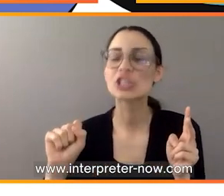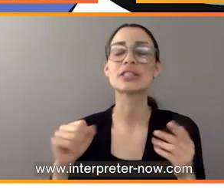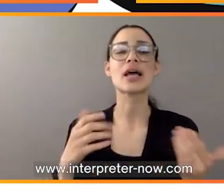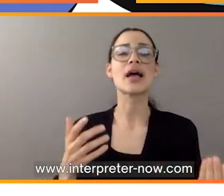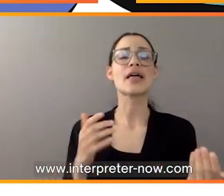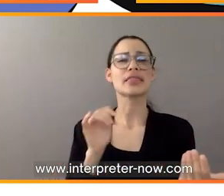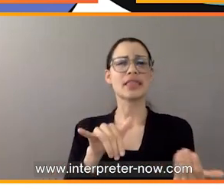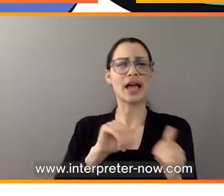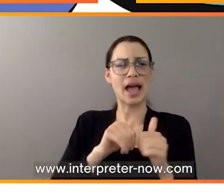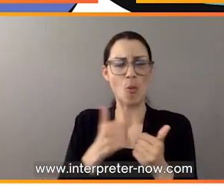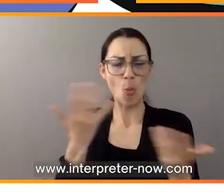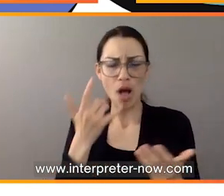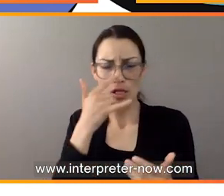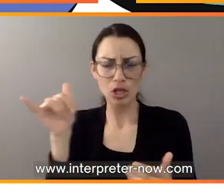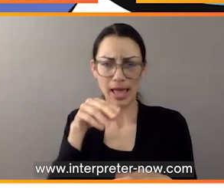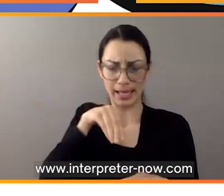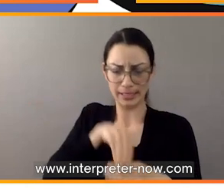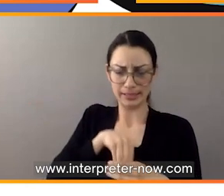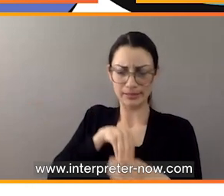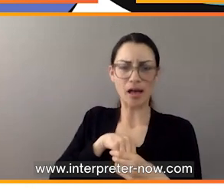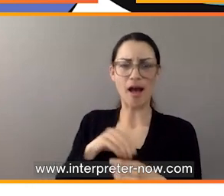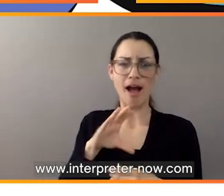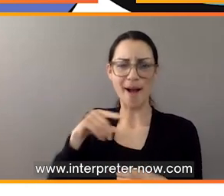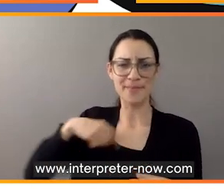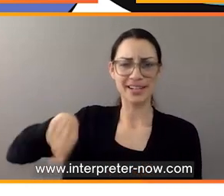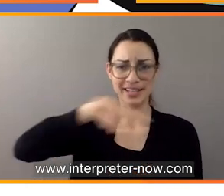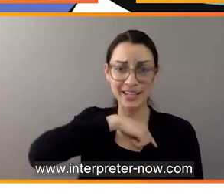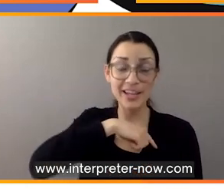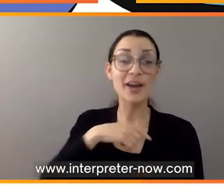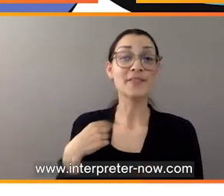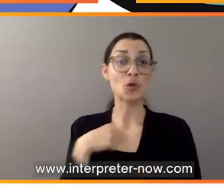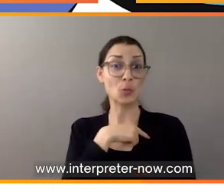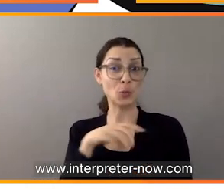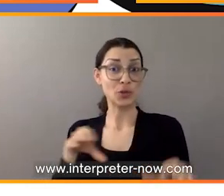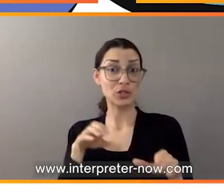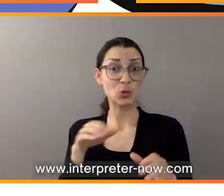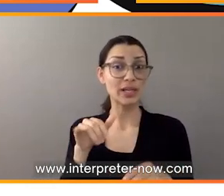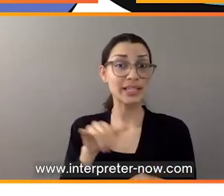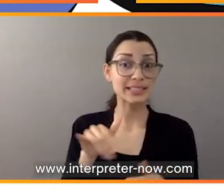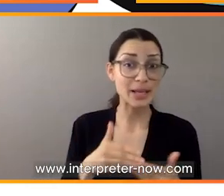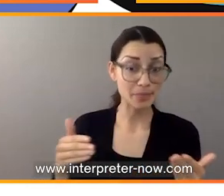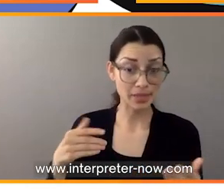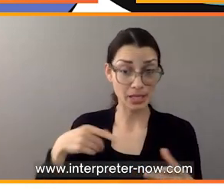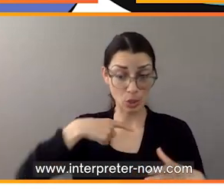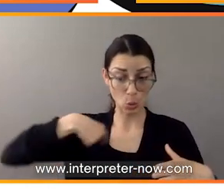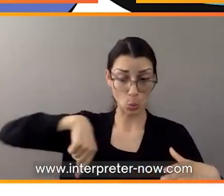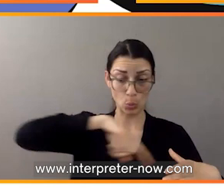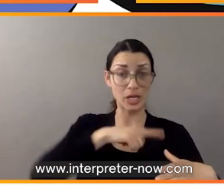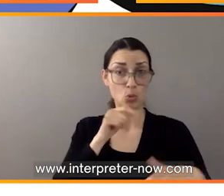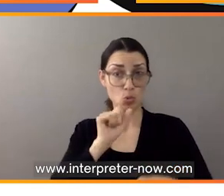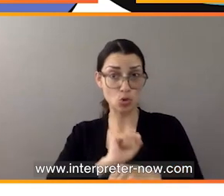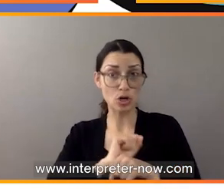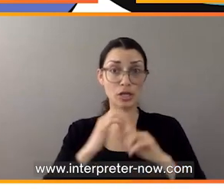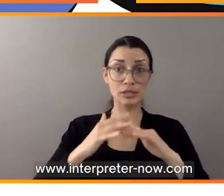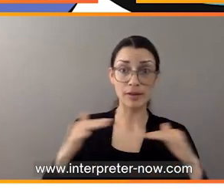we doing the same thing in terms of, did we look as diverse as the customer set that we're going after? And so I think that